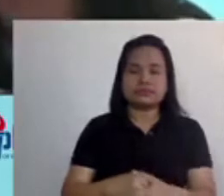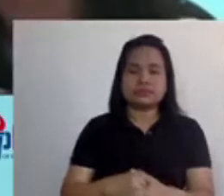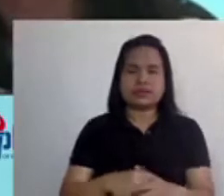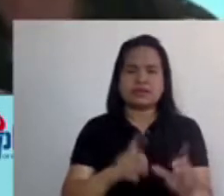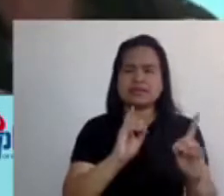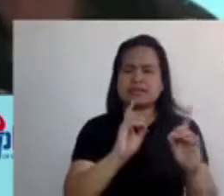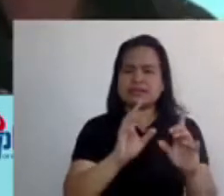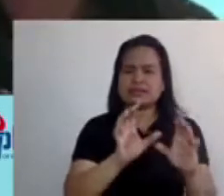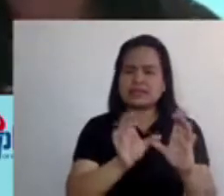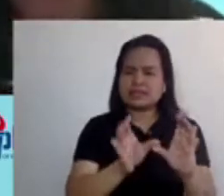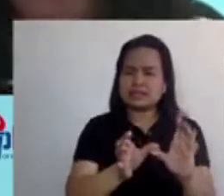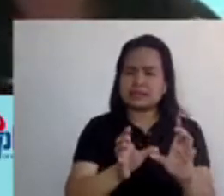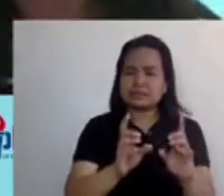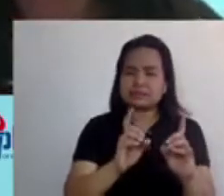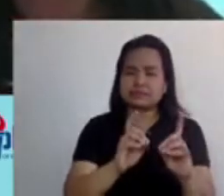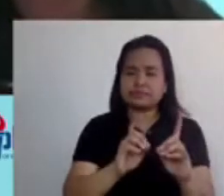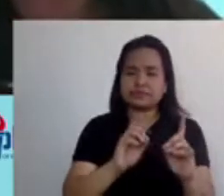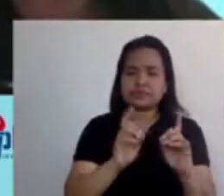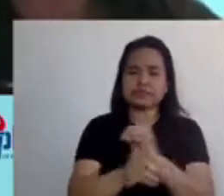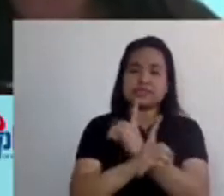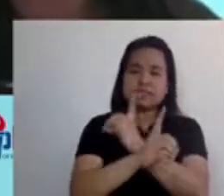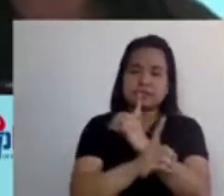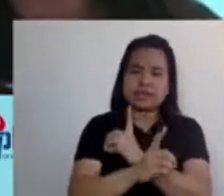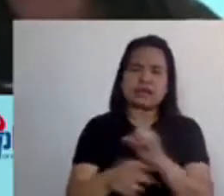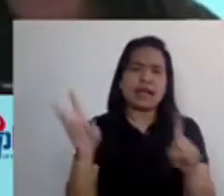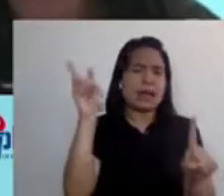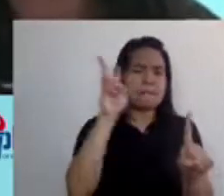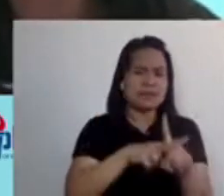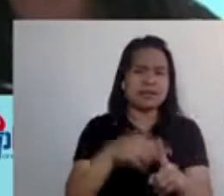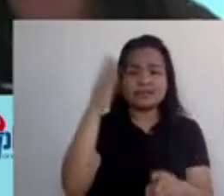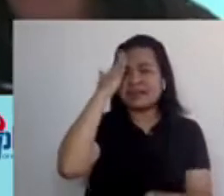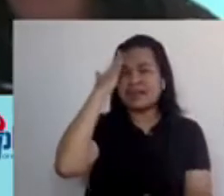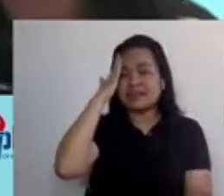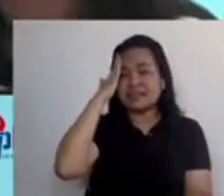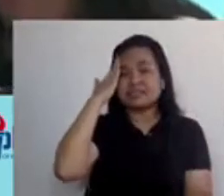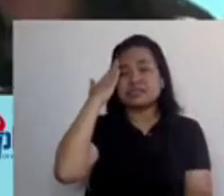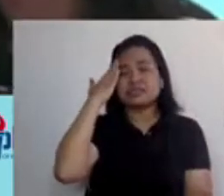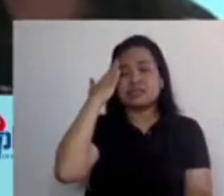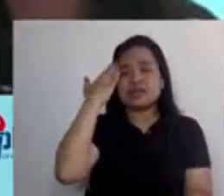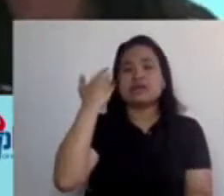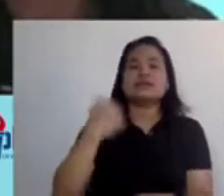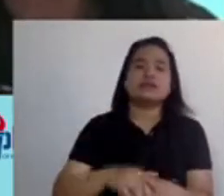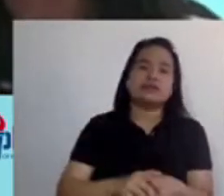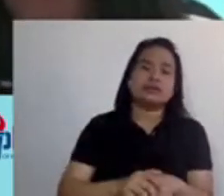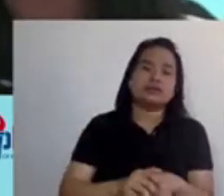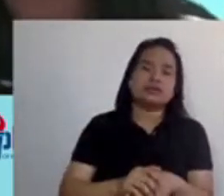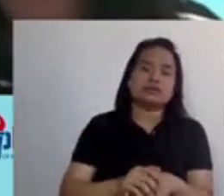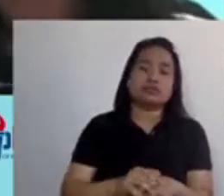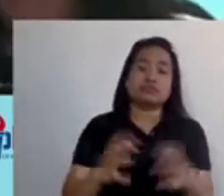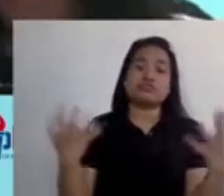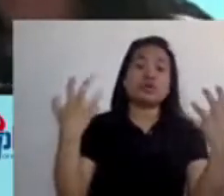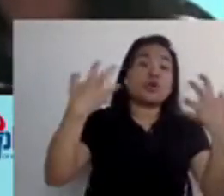to apply deep knowledge and understanding of the indicator discriminately to contextualize teaching and